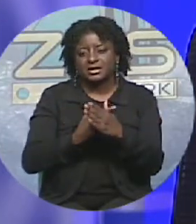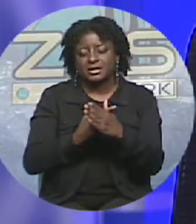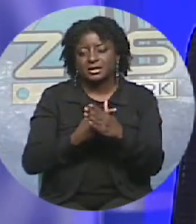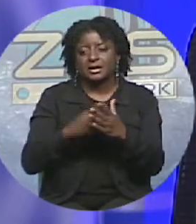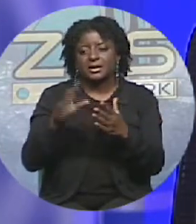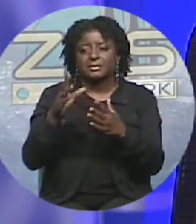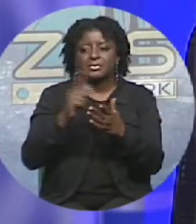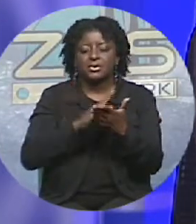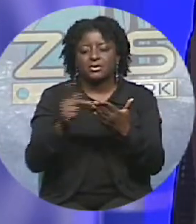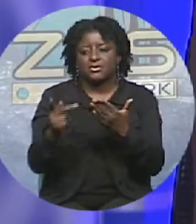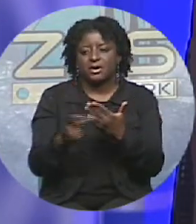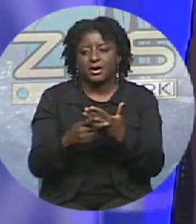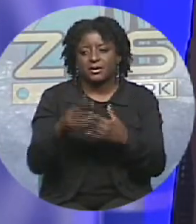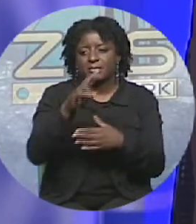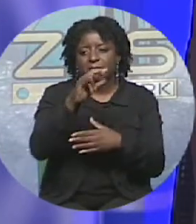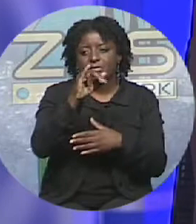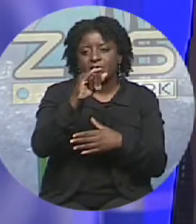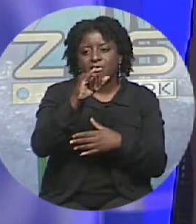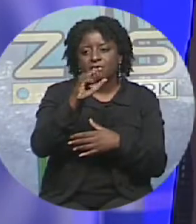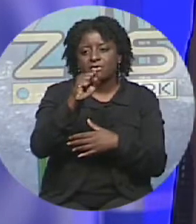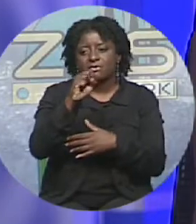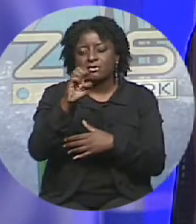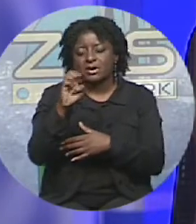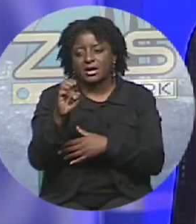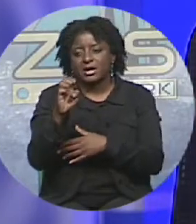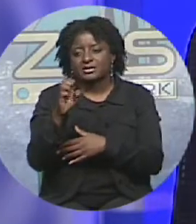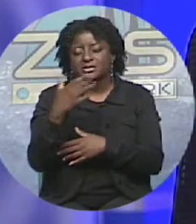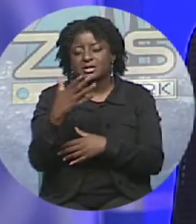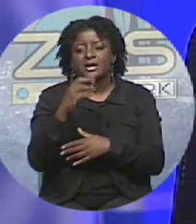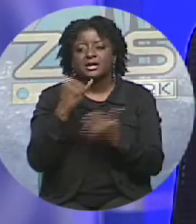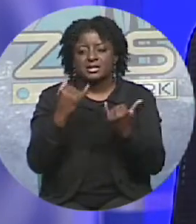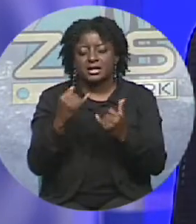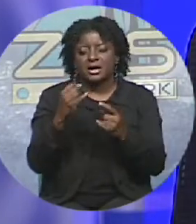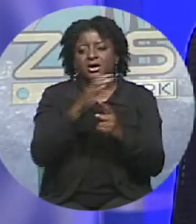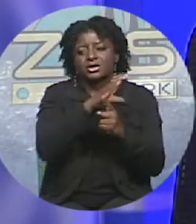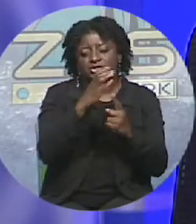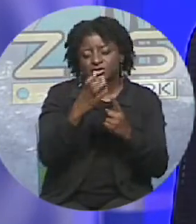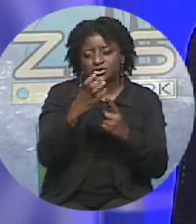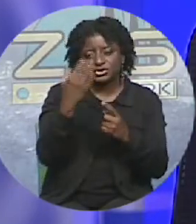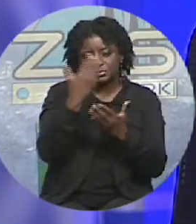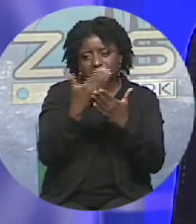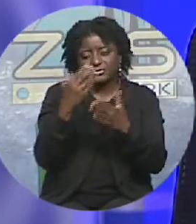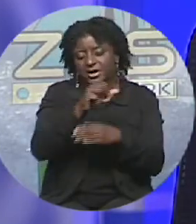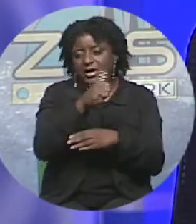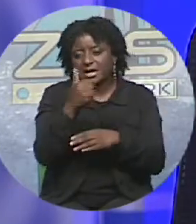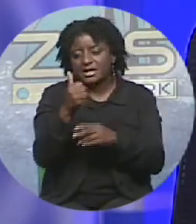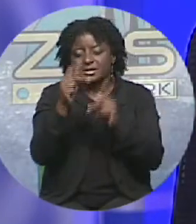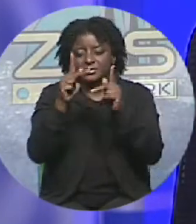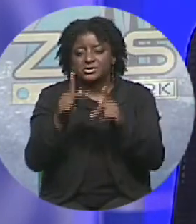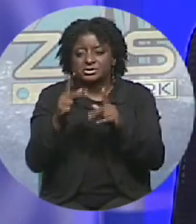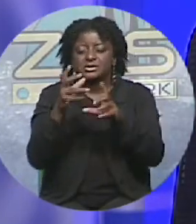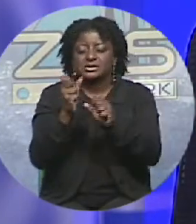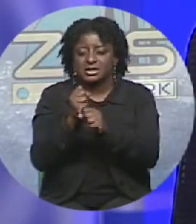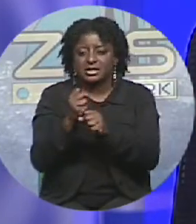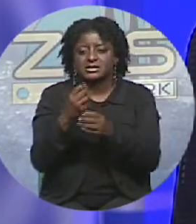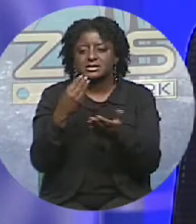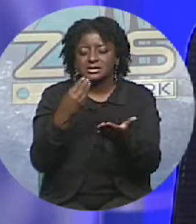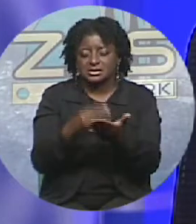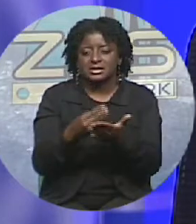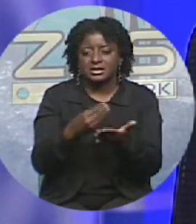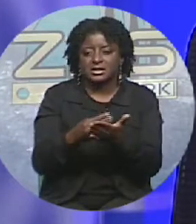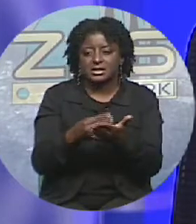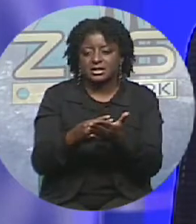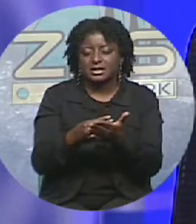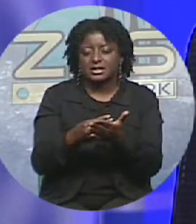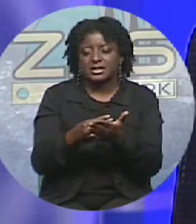now attaches conditions before any cash amount is given to a deserving applicant. Jimmy Nguyen took to the streets recently to get public